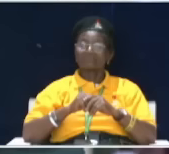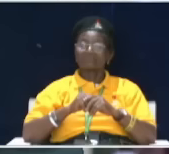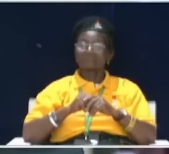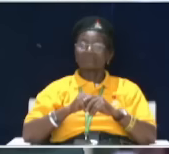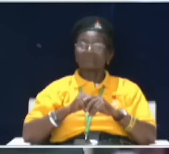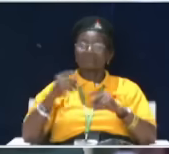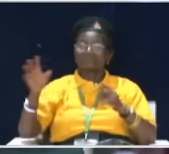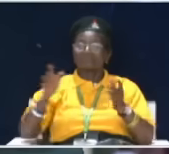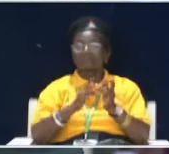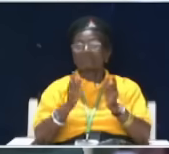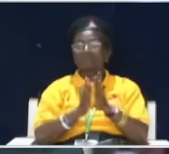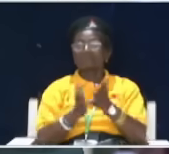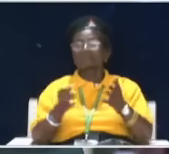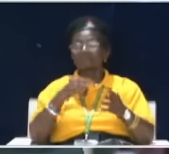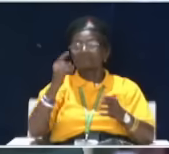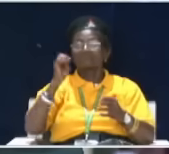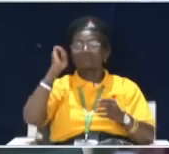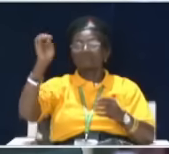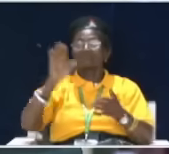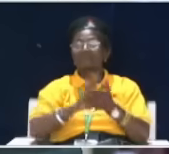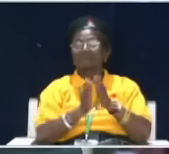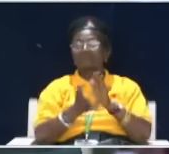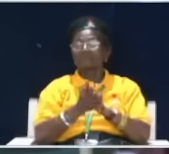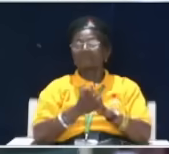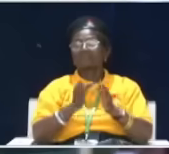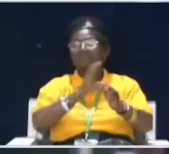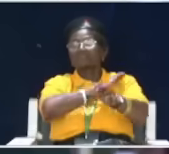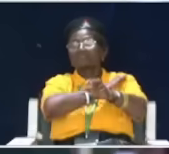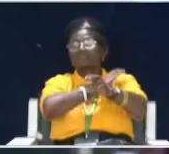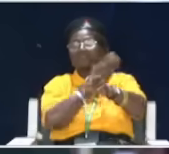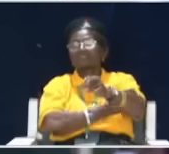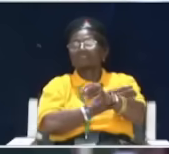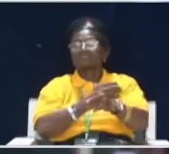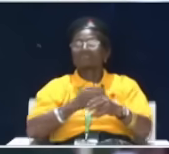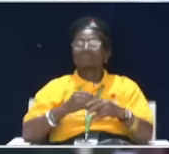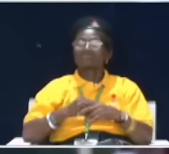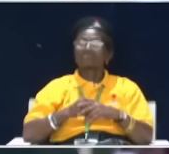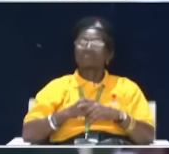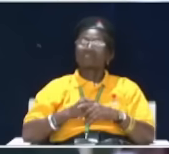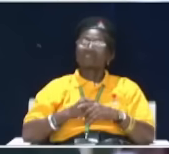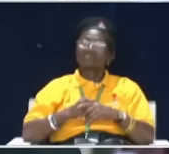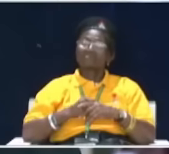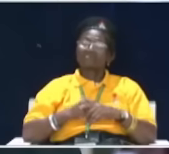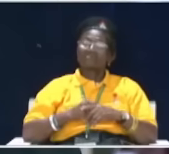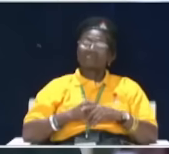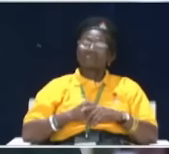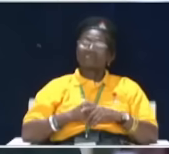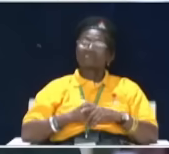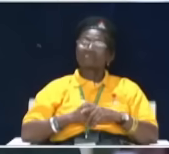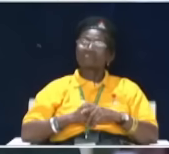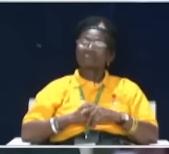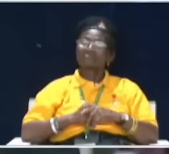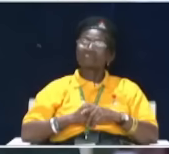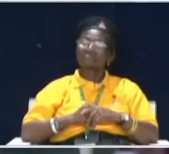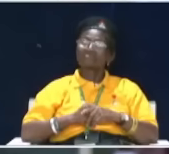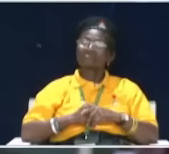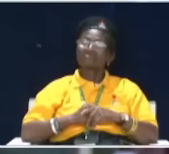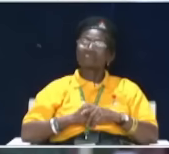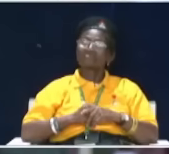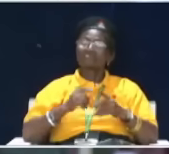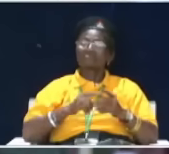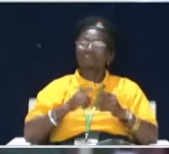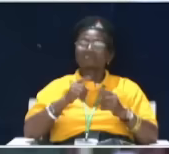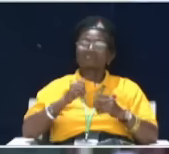The Bible says he became captain. Bibeli so pe o wa di olori won. Then